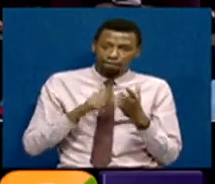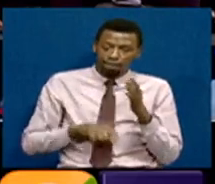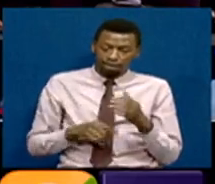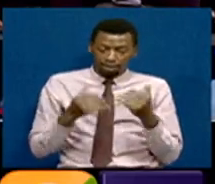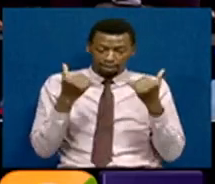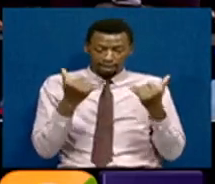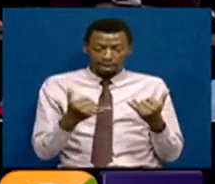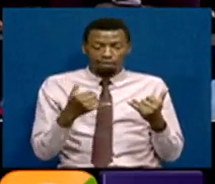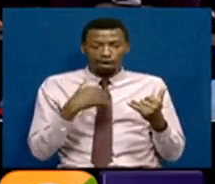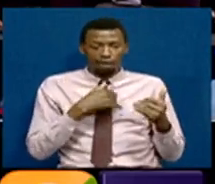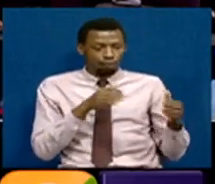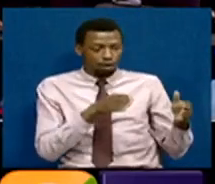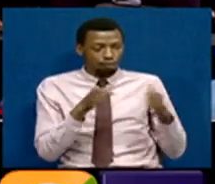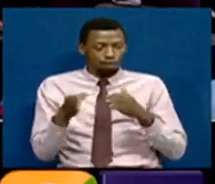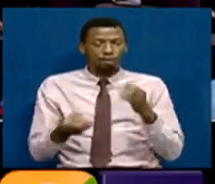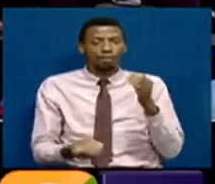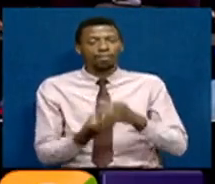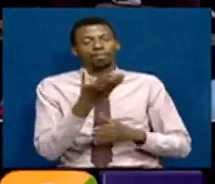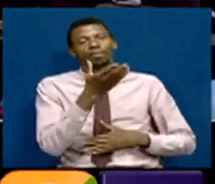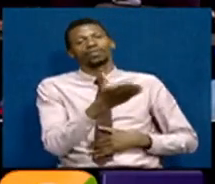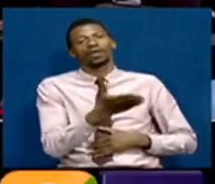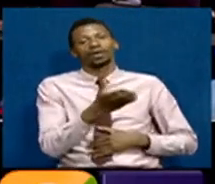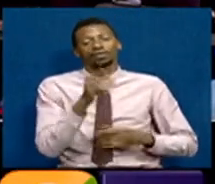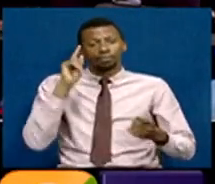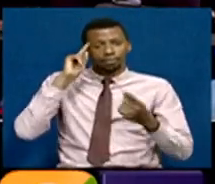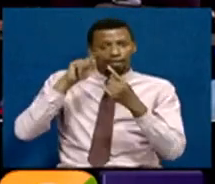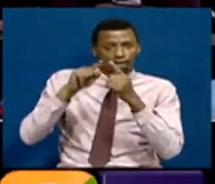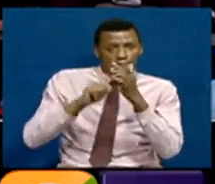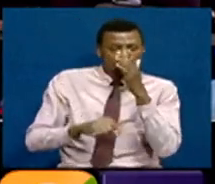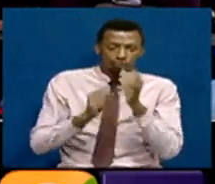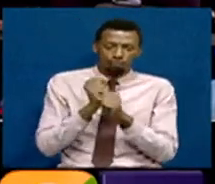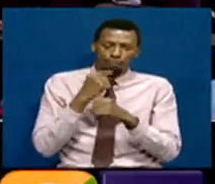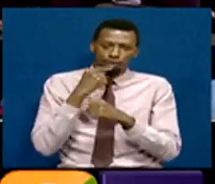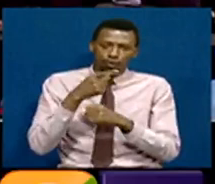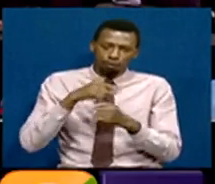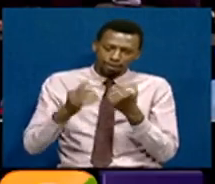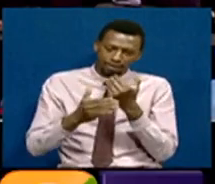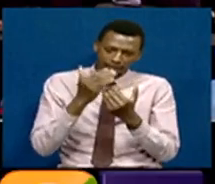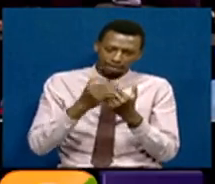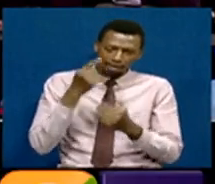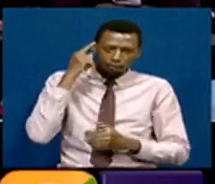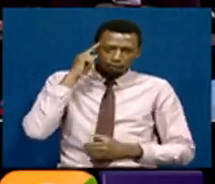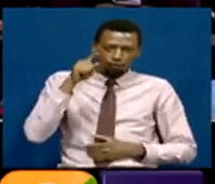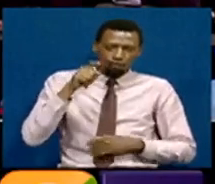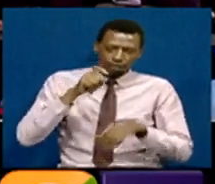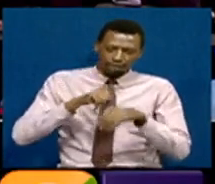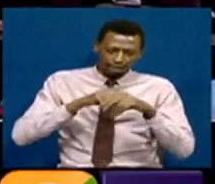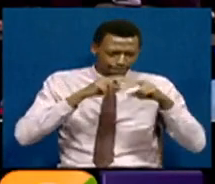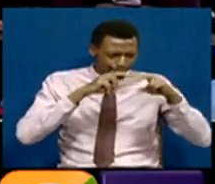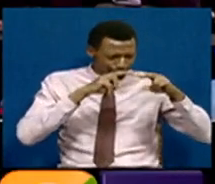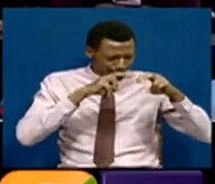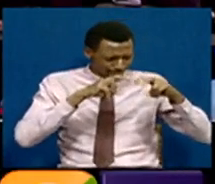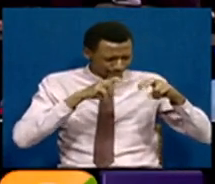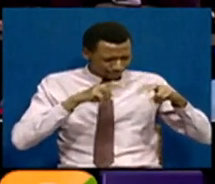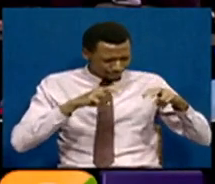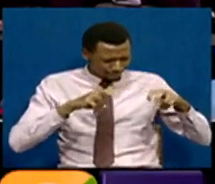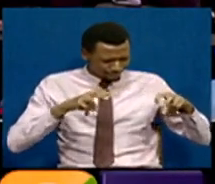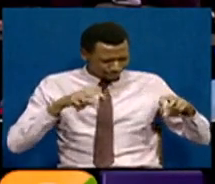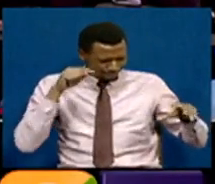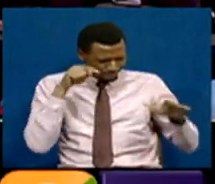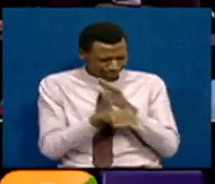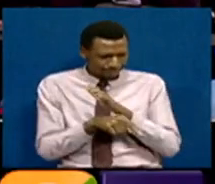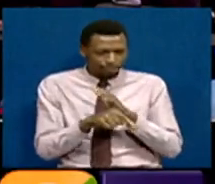in place a mechanism to ensure that we are taking care of you from the point of screening, diagnostics,